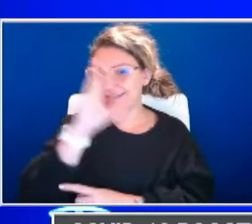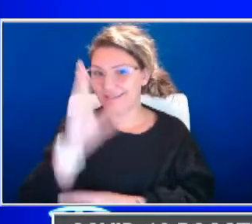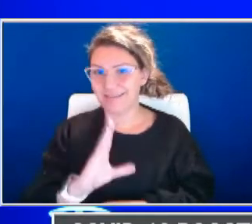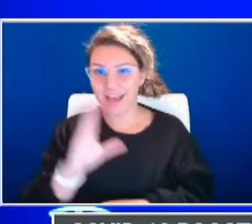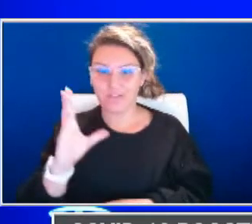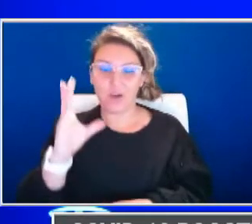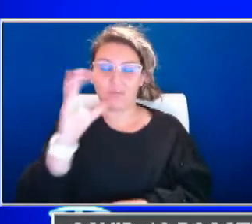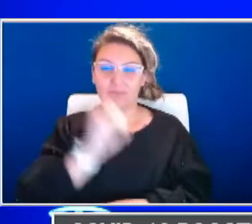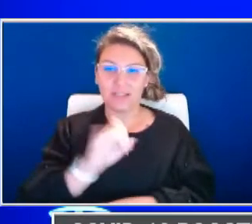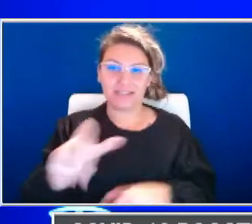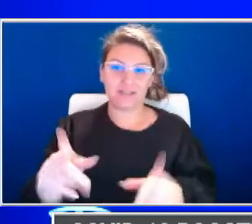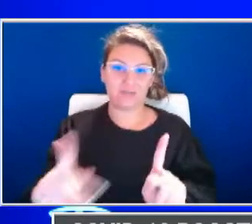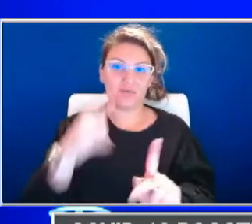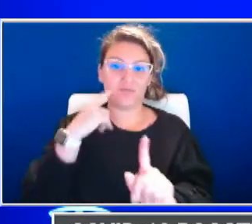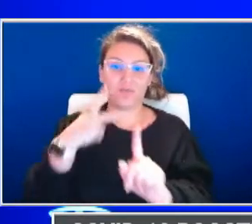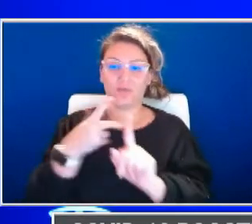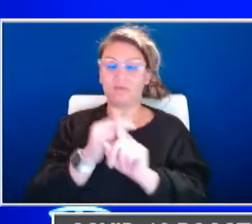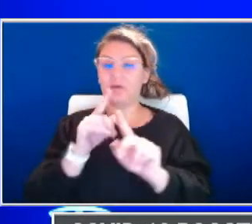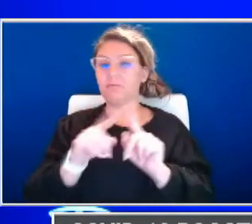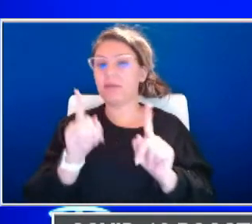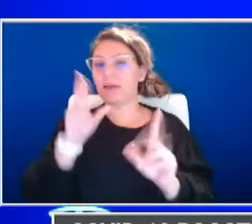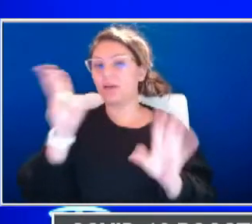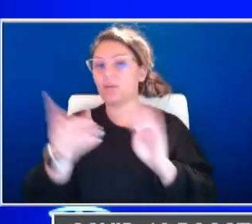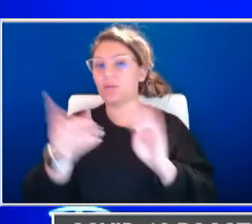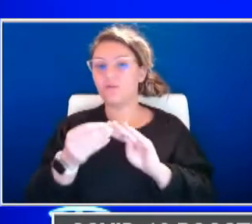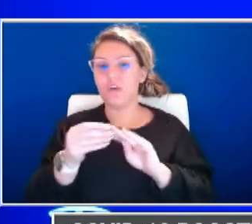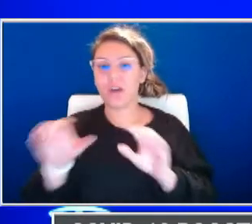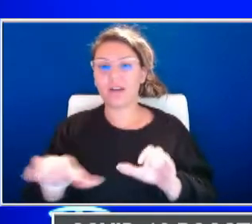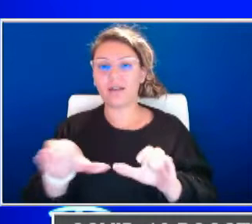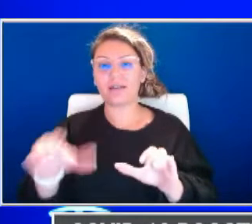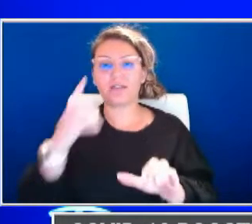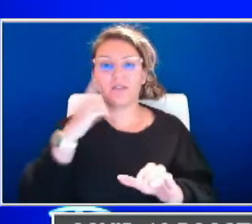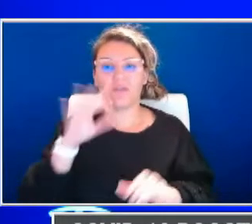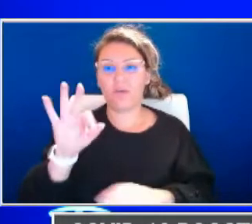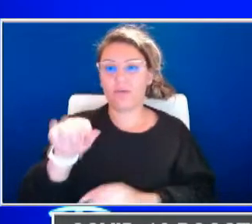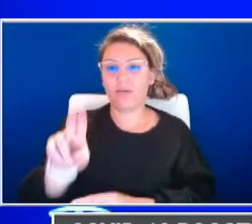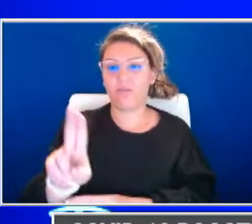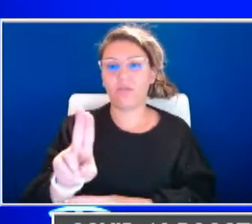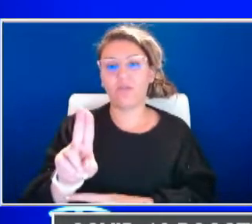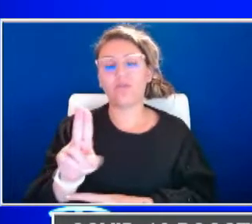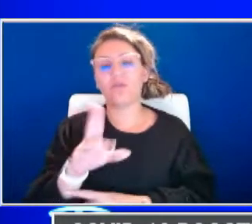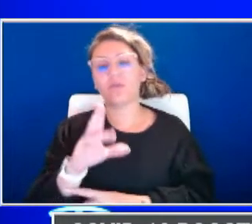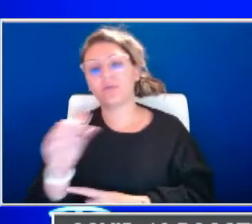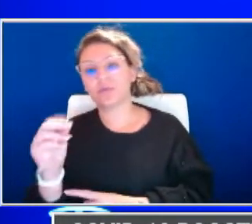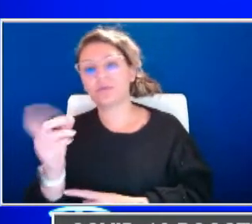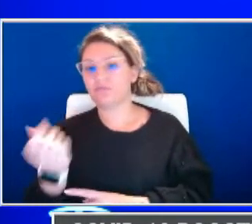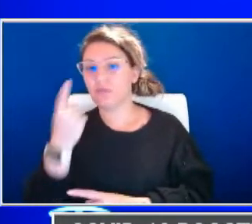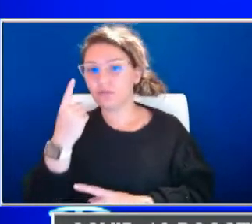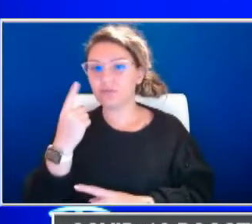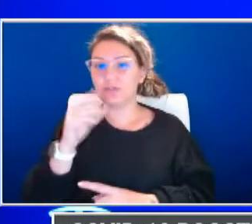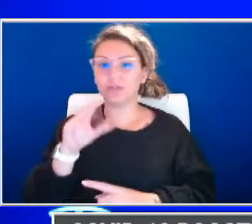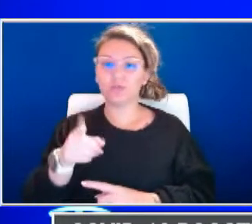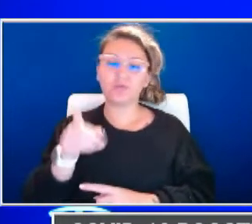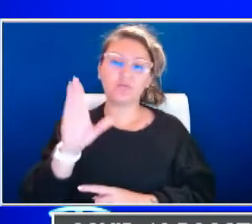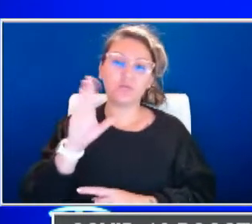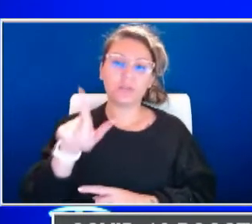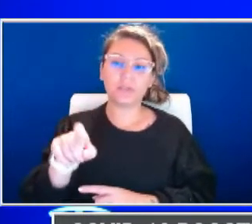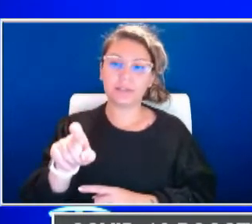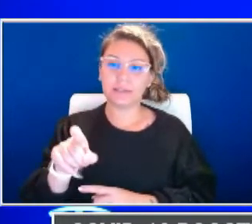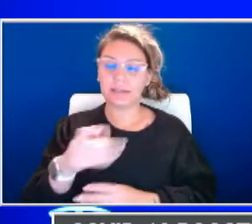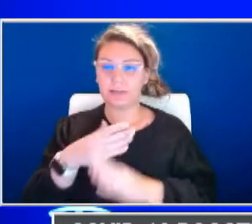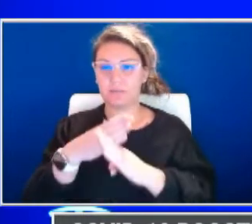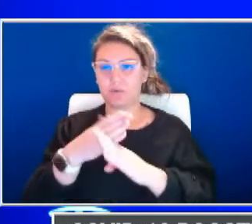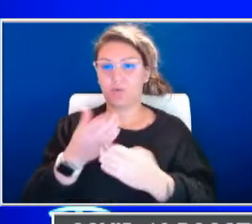However, if you take into account the overall activity of influenza right now and understanding that you're going to need that immunity through